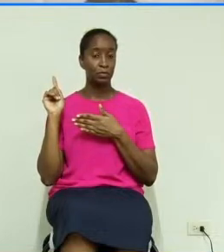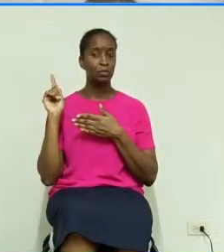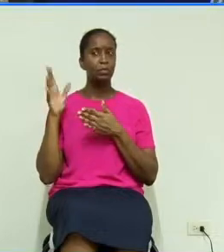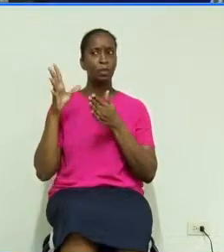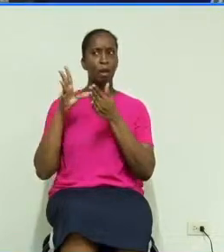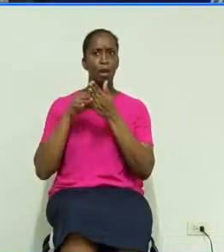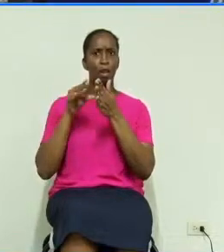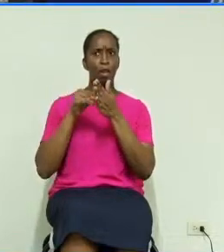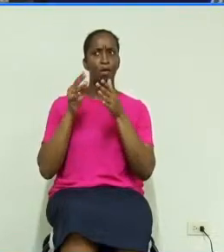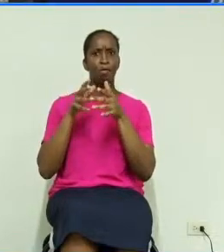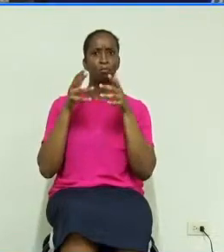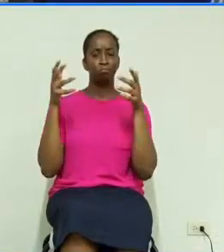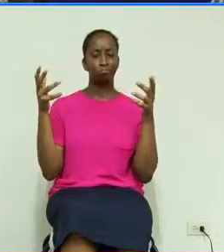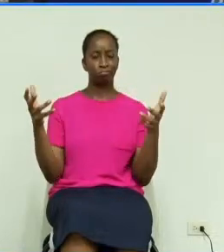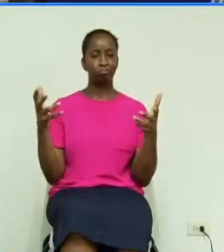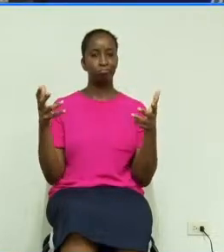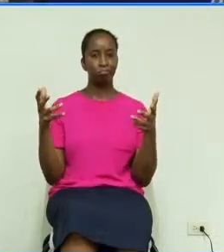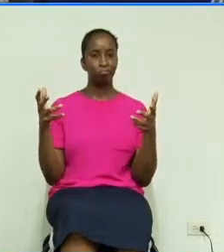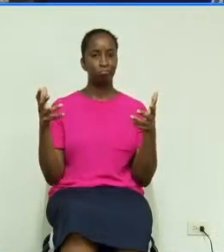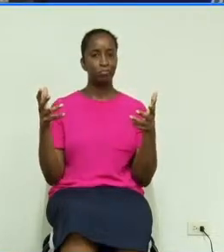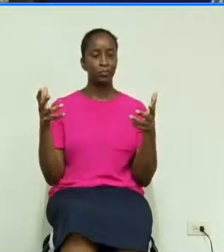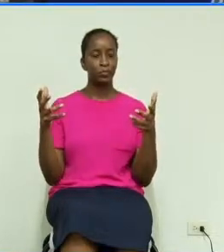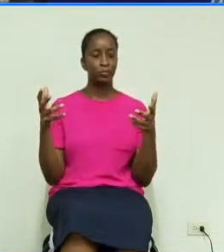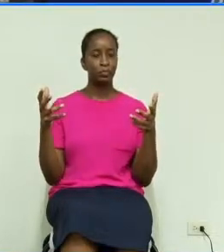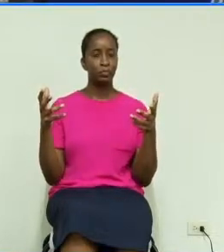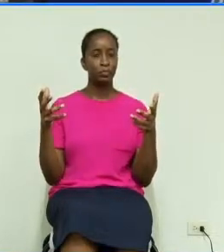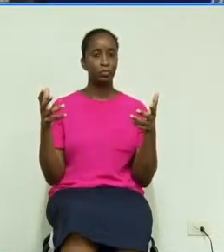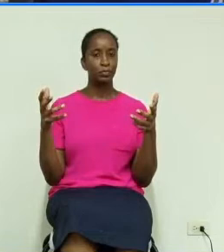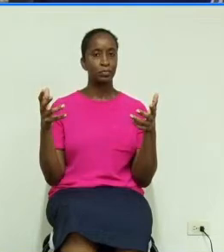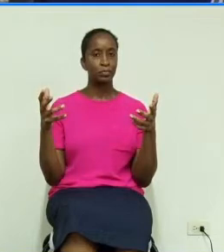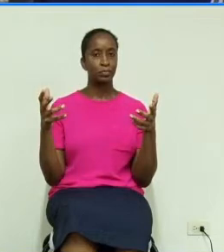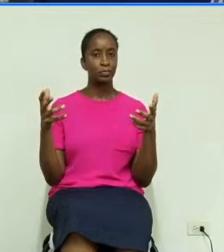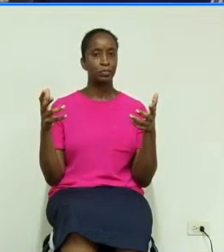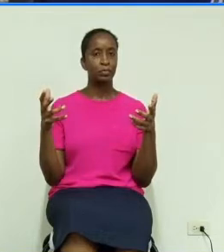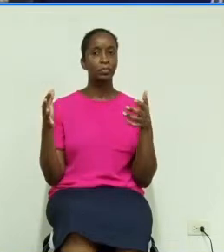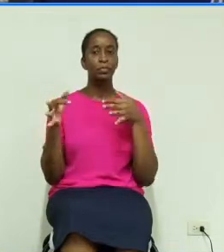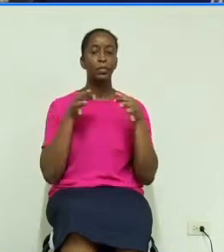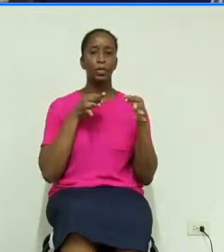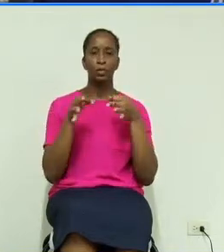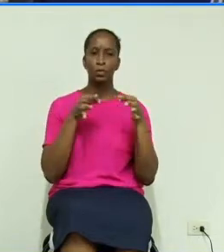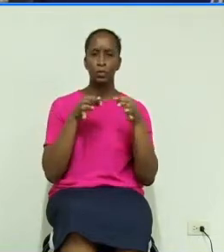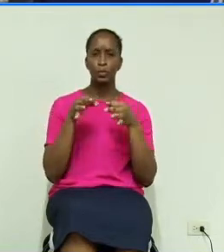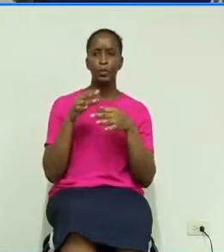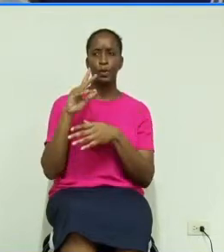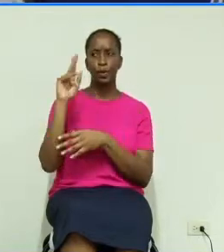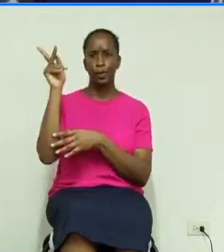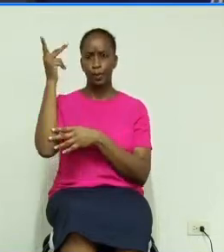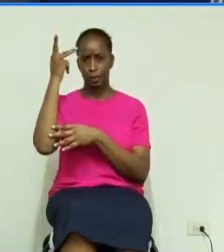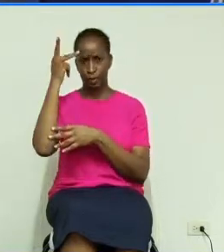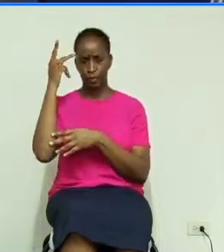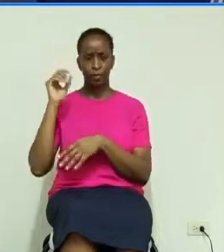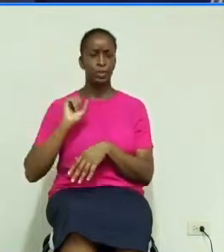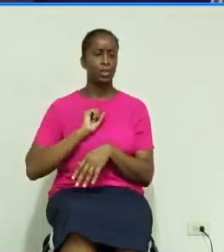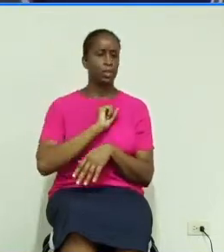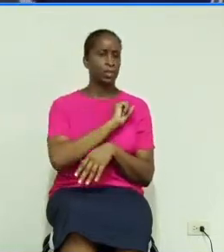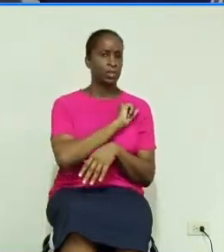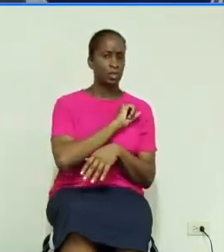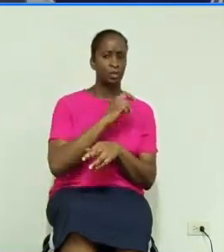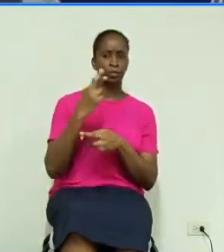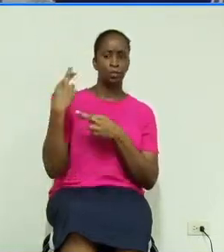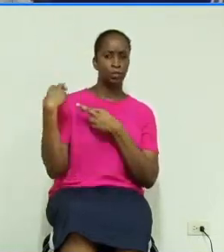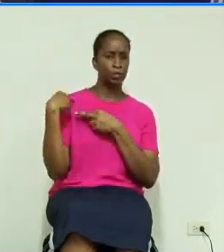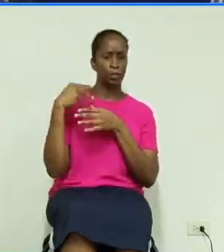for Barbadians and others on the role of members of Parliament and, in fact, the role of the Senate. Having said